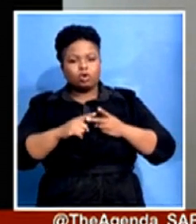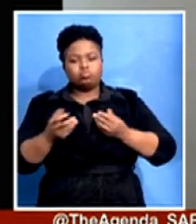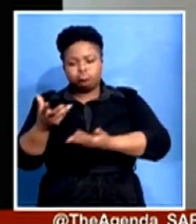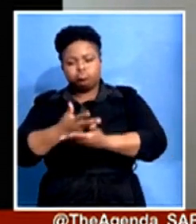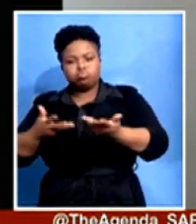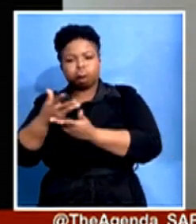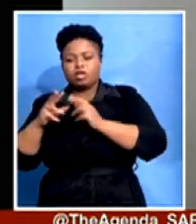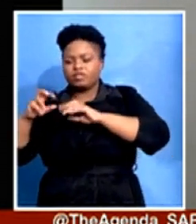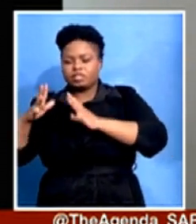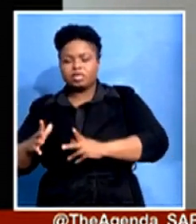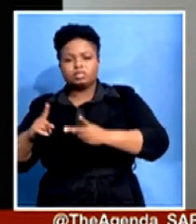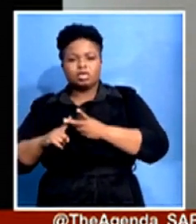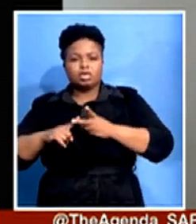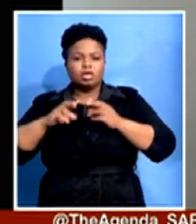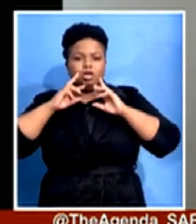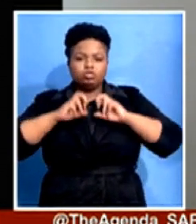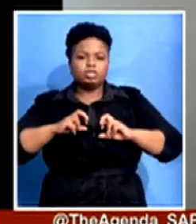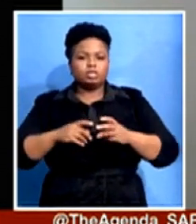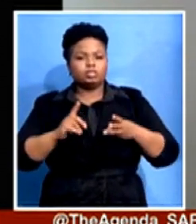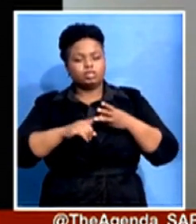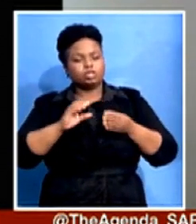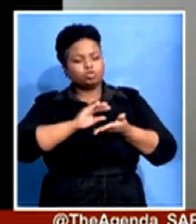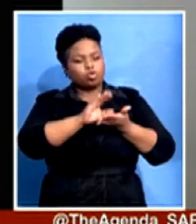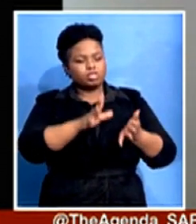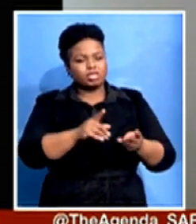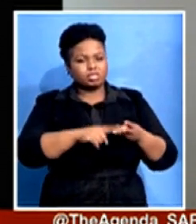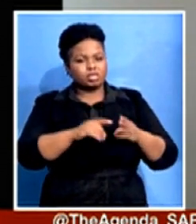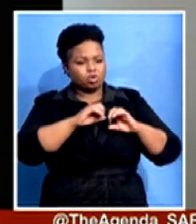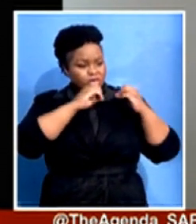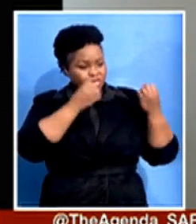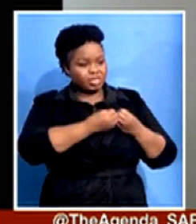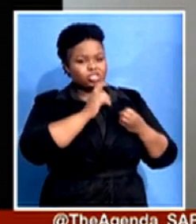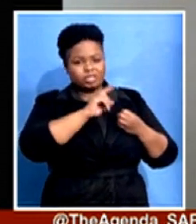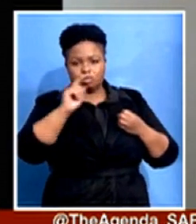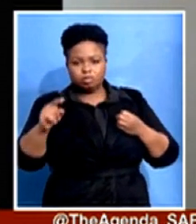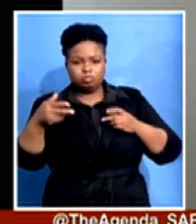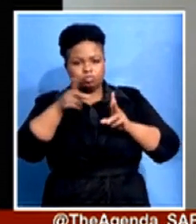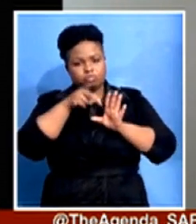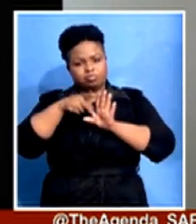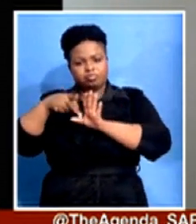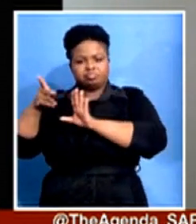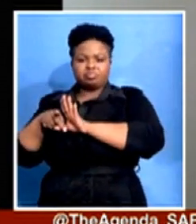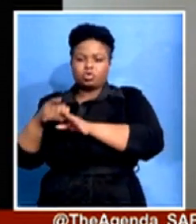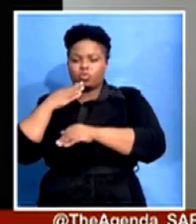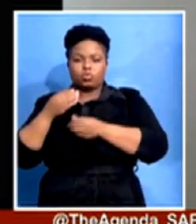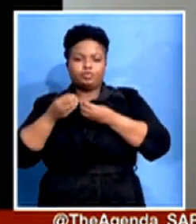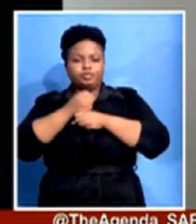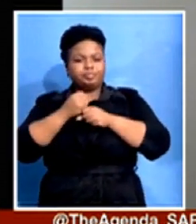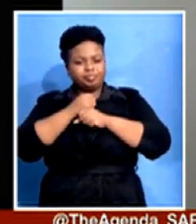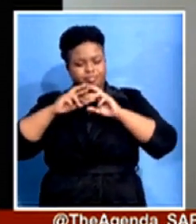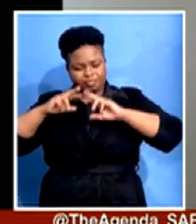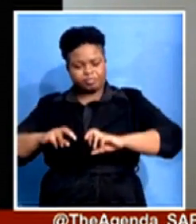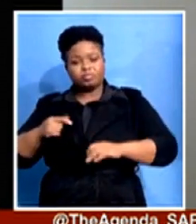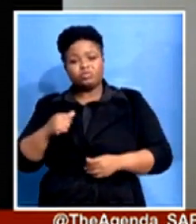sponsors, and clinical research organizations that participated in clinical trials. We think SAHPRA should collaborate more with